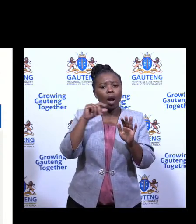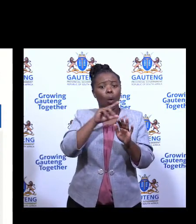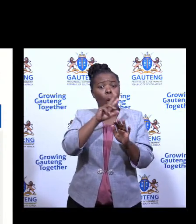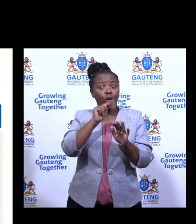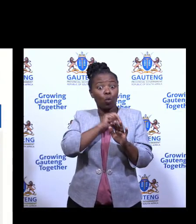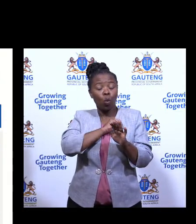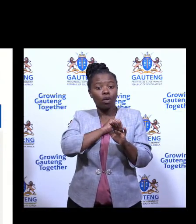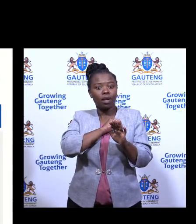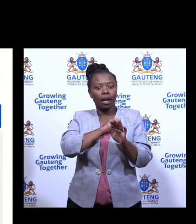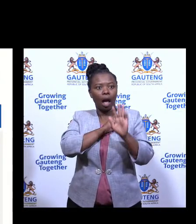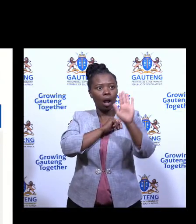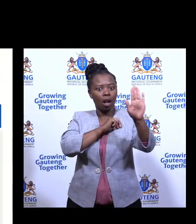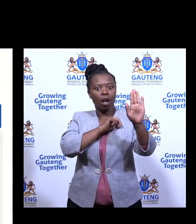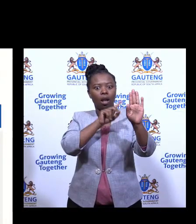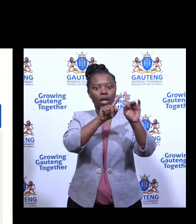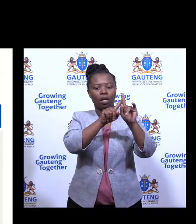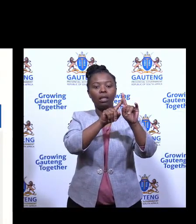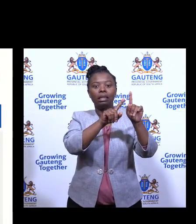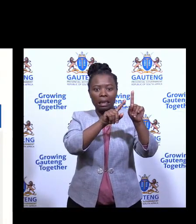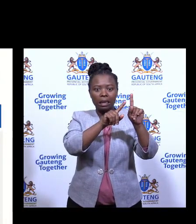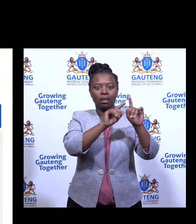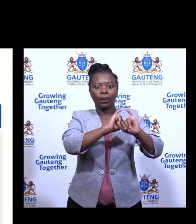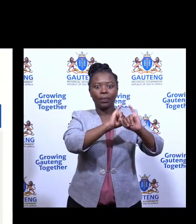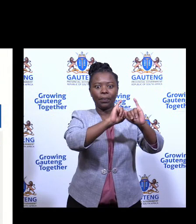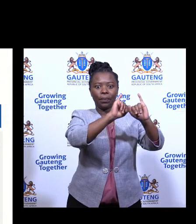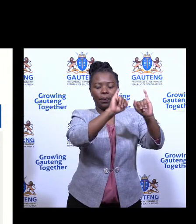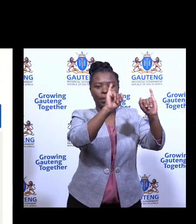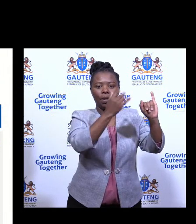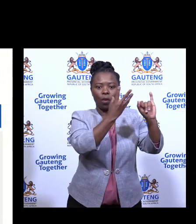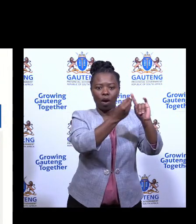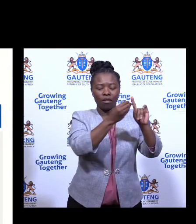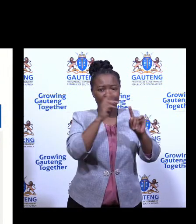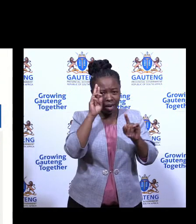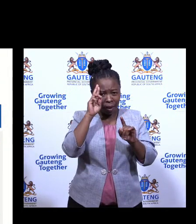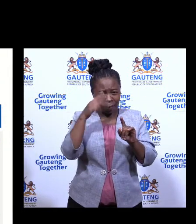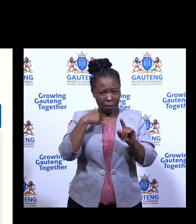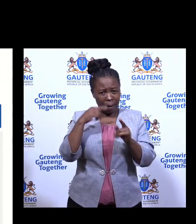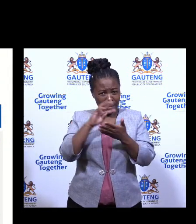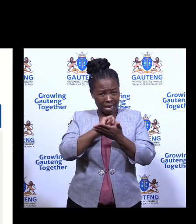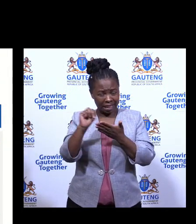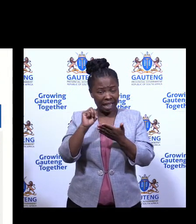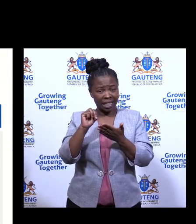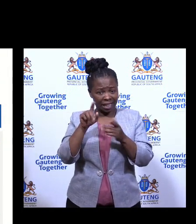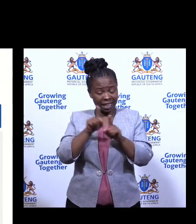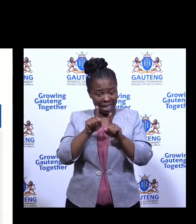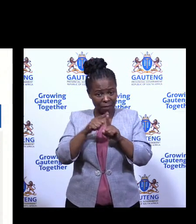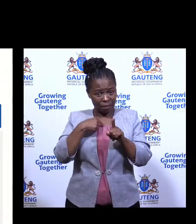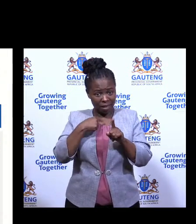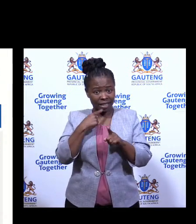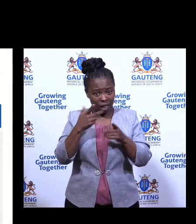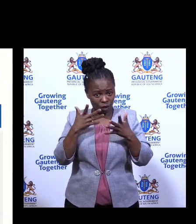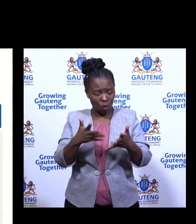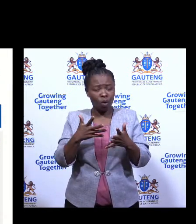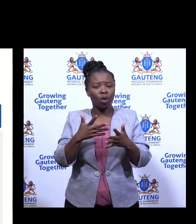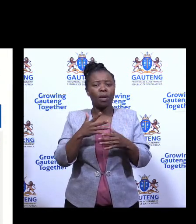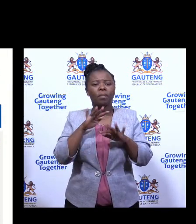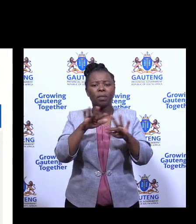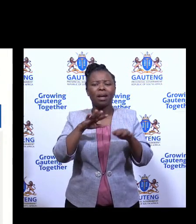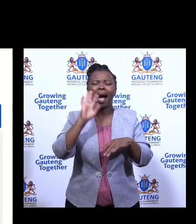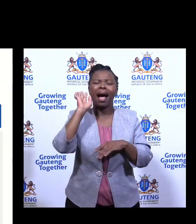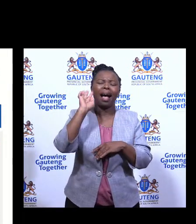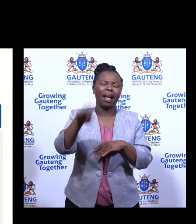here. This is the message you remember we have in June, July, we were saying the same thing. People mustn't take this for